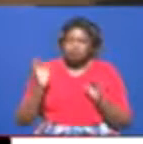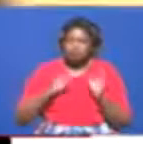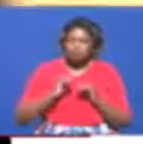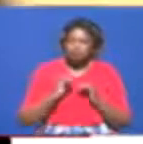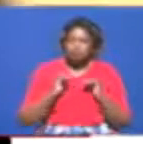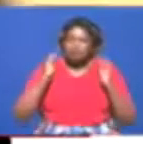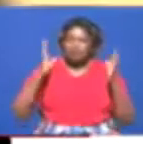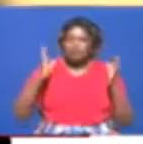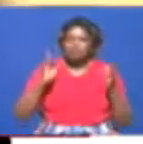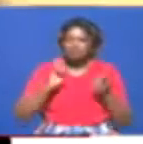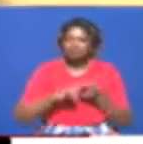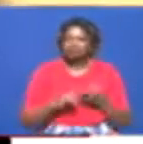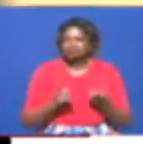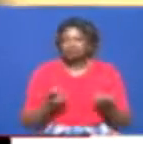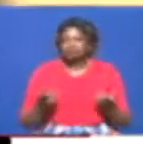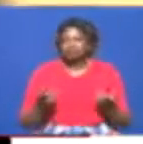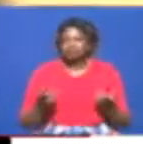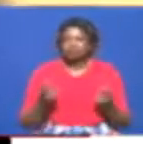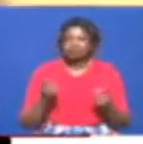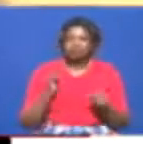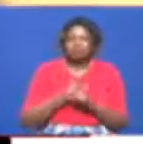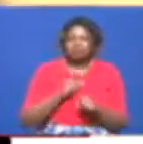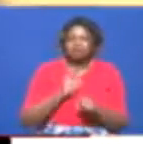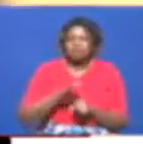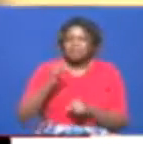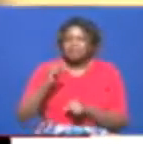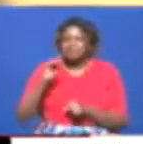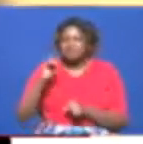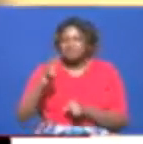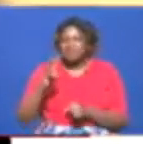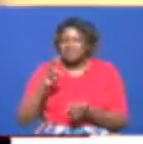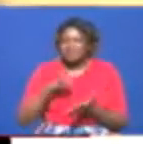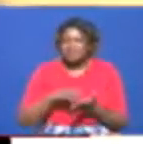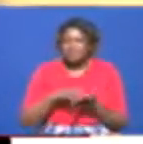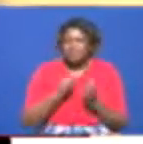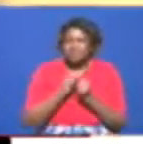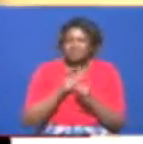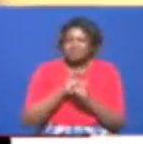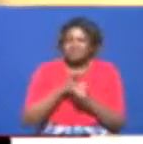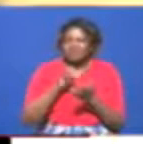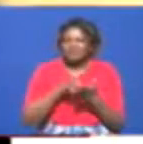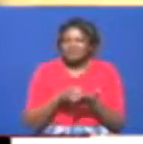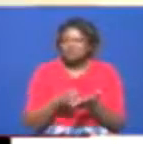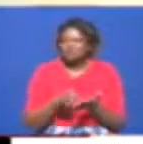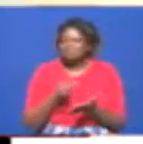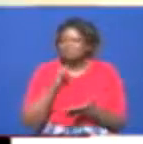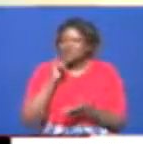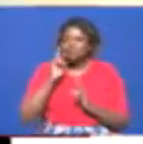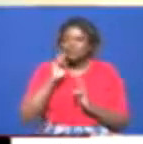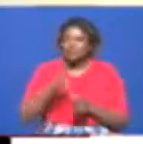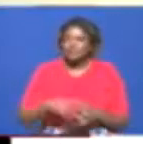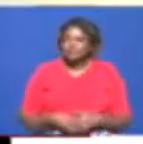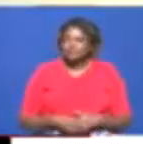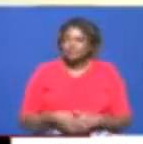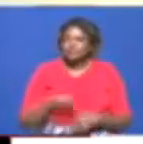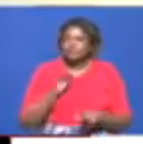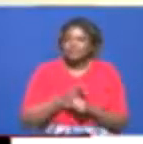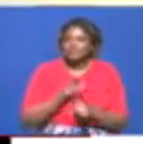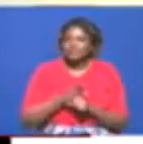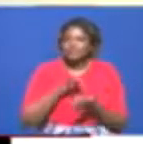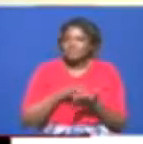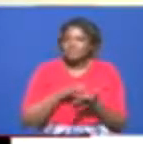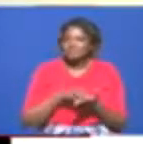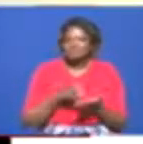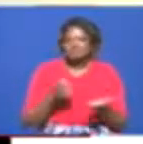significantly to the high number of gender-based violence, with a lot of cases going unreported. Majority of the cases don't